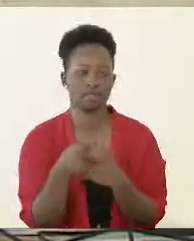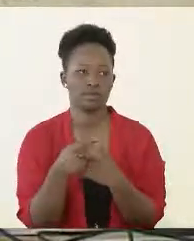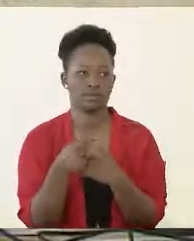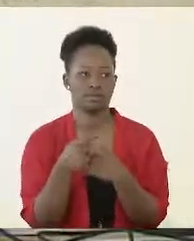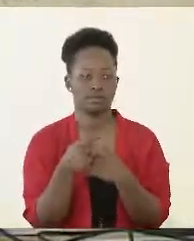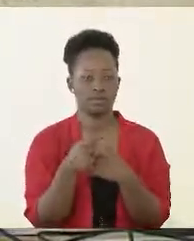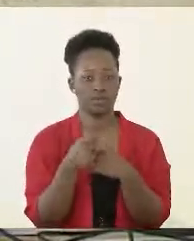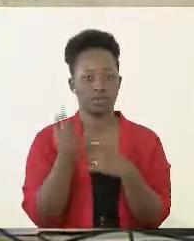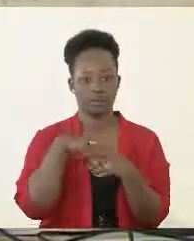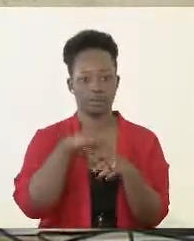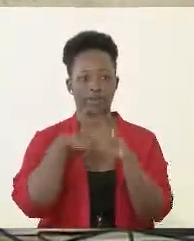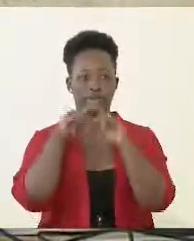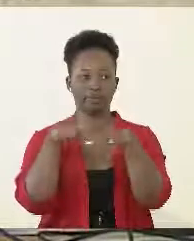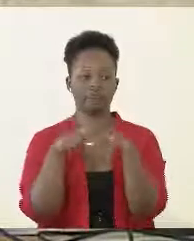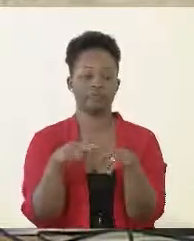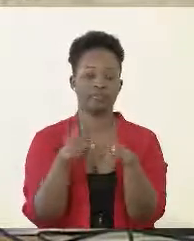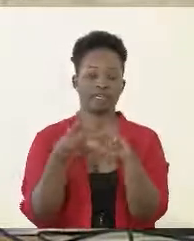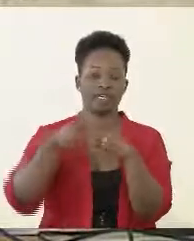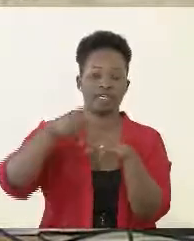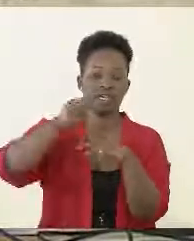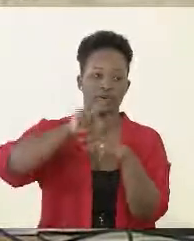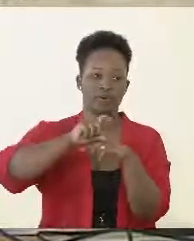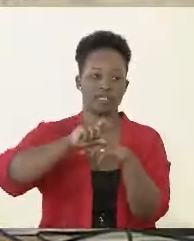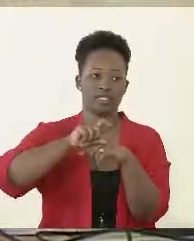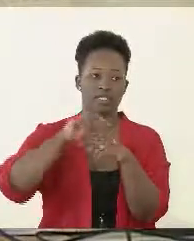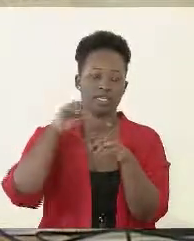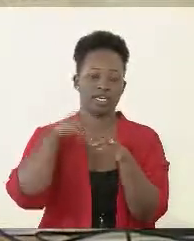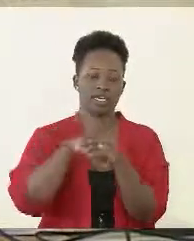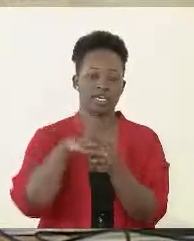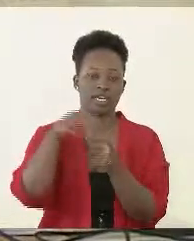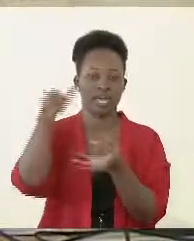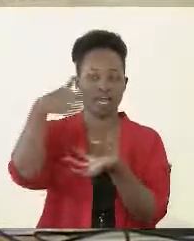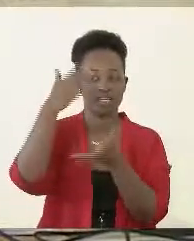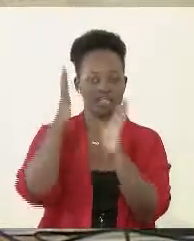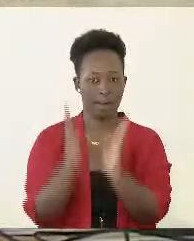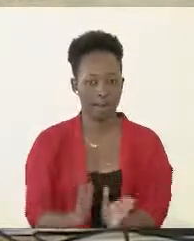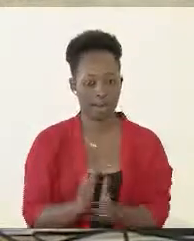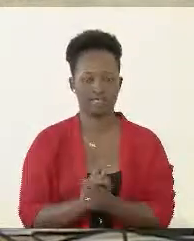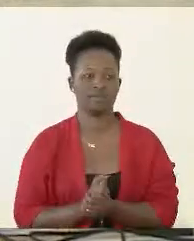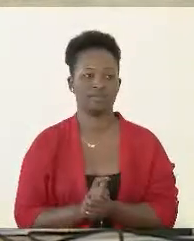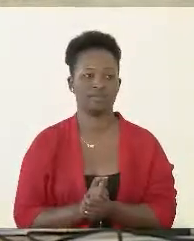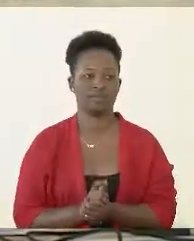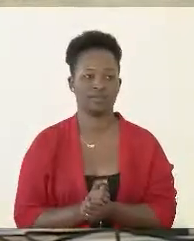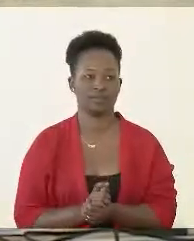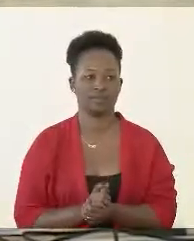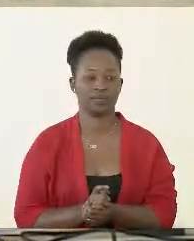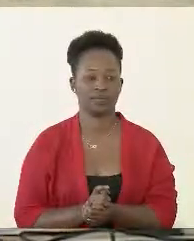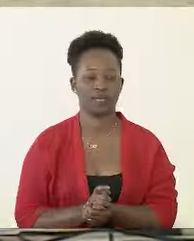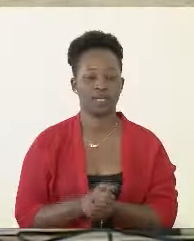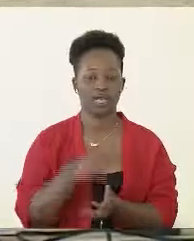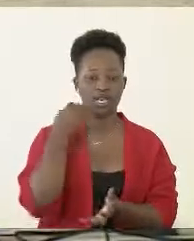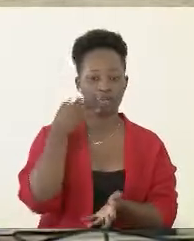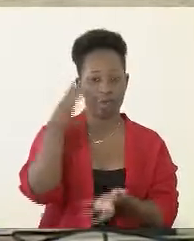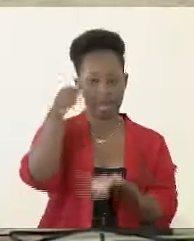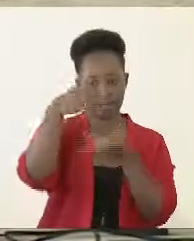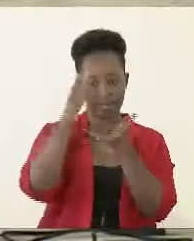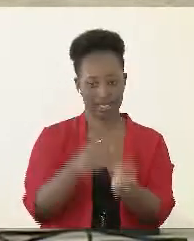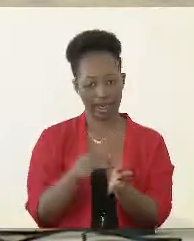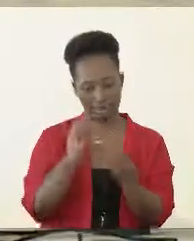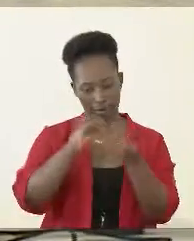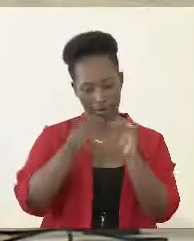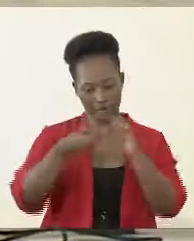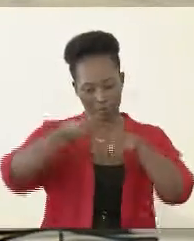base on this. Increase in customers, increase in the number of customers,